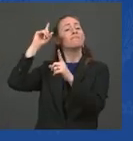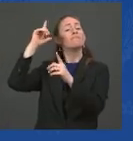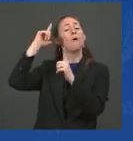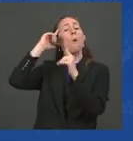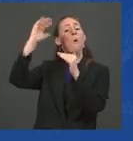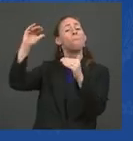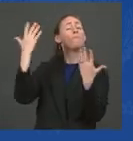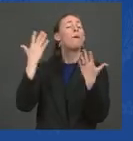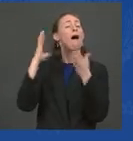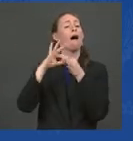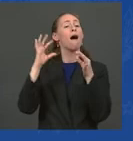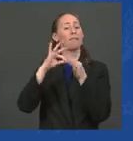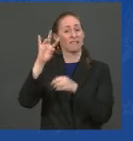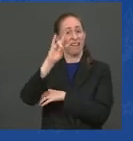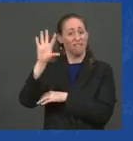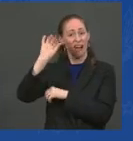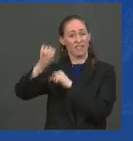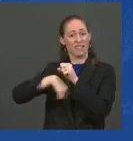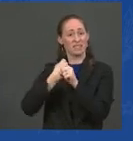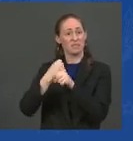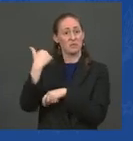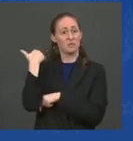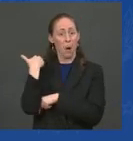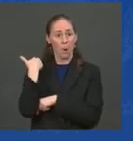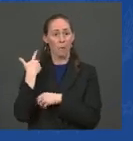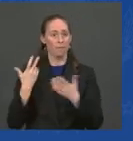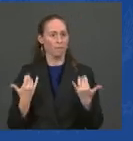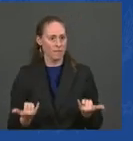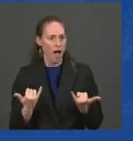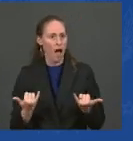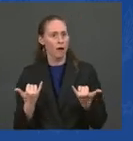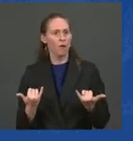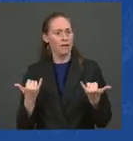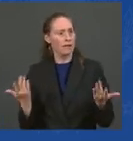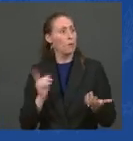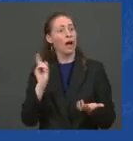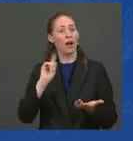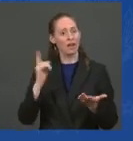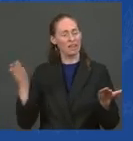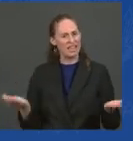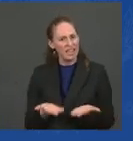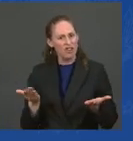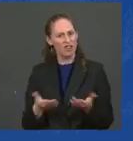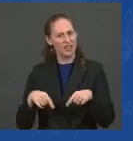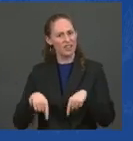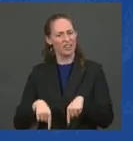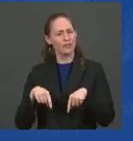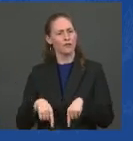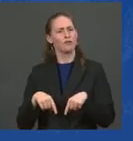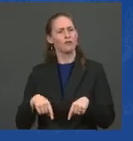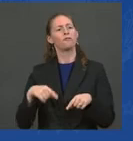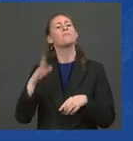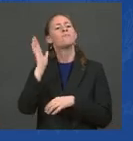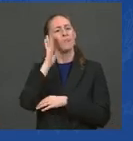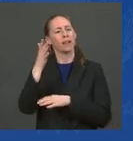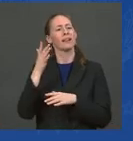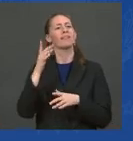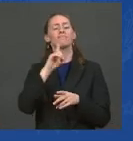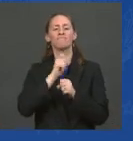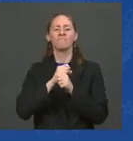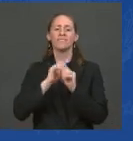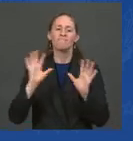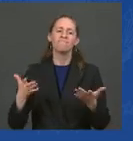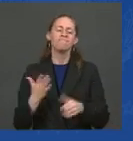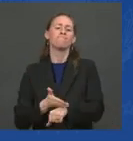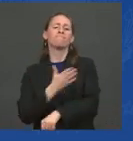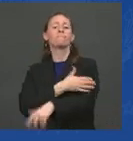here at this center, at this university, in this our country, we will invoke the precedents and call upon the law